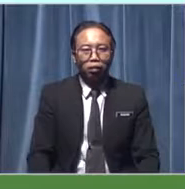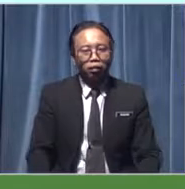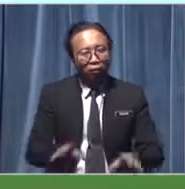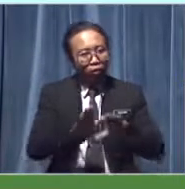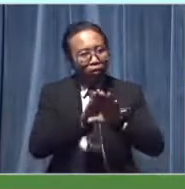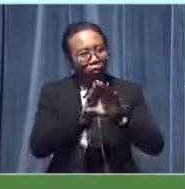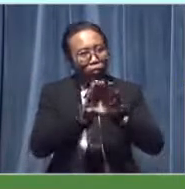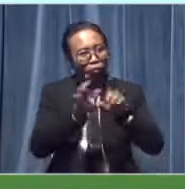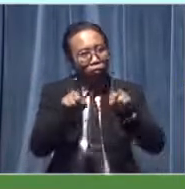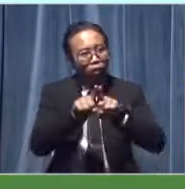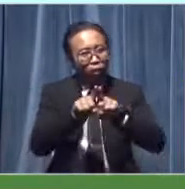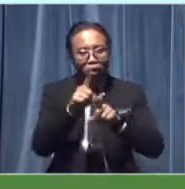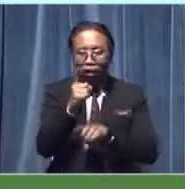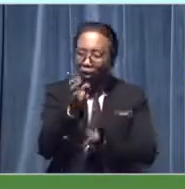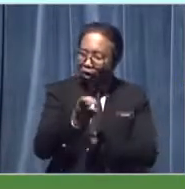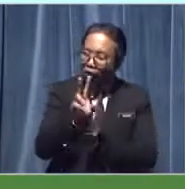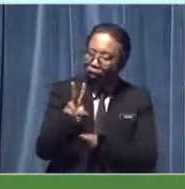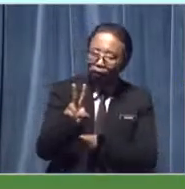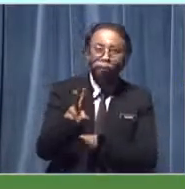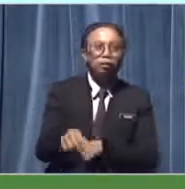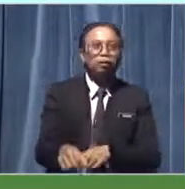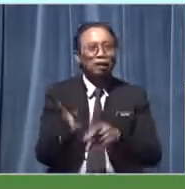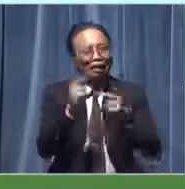equals half times